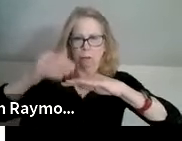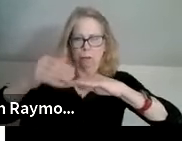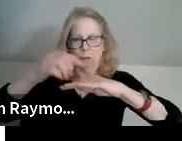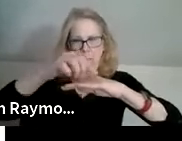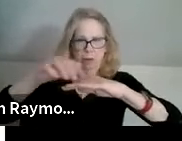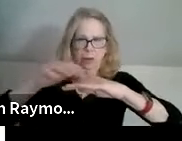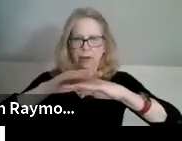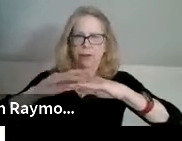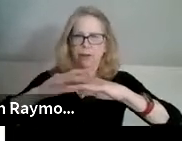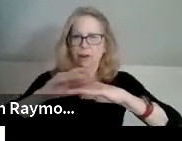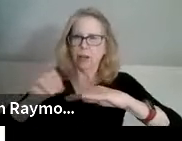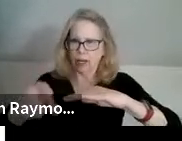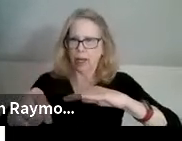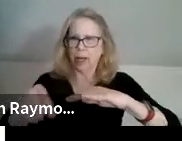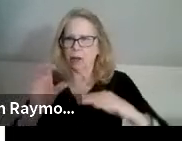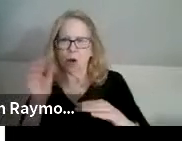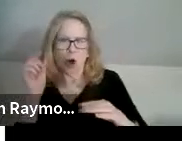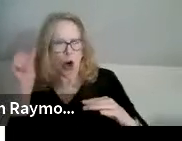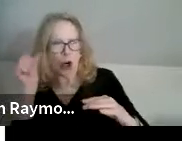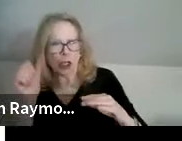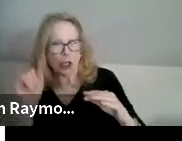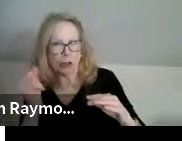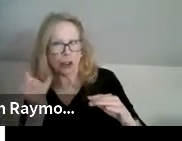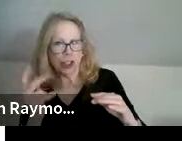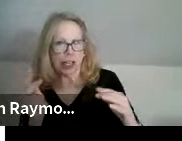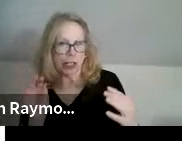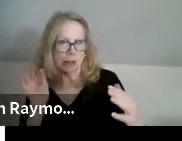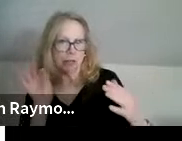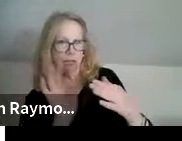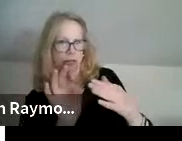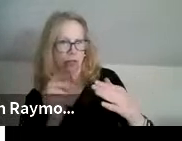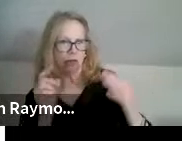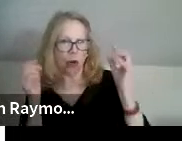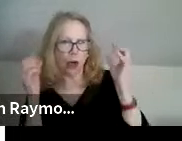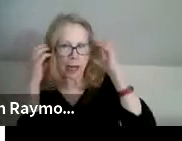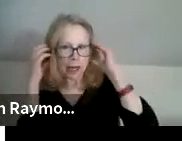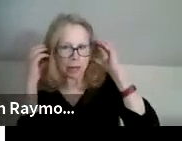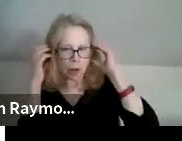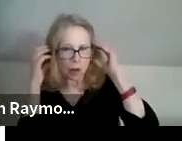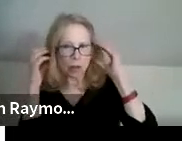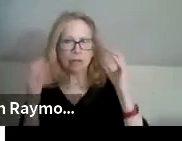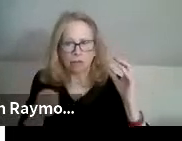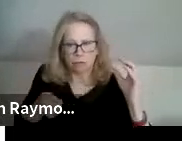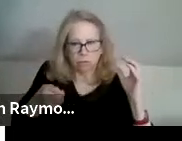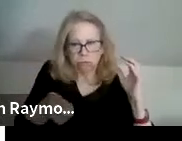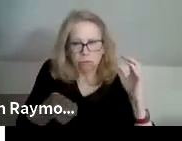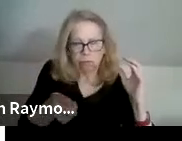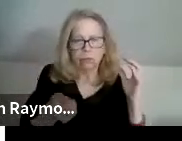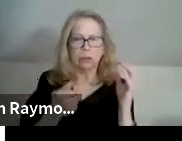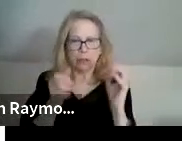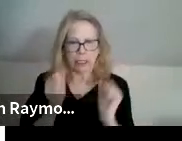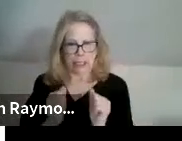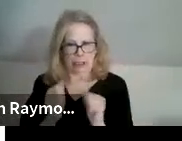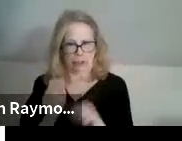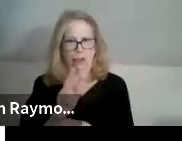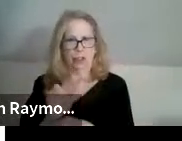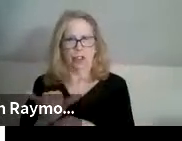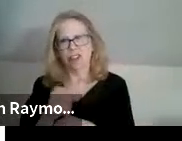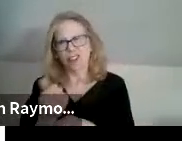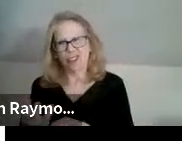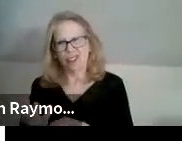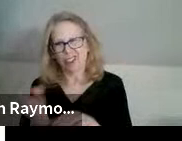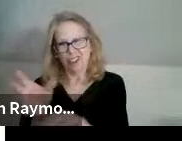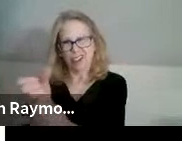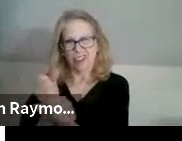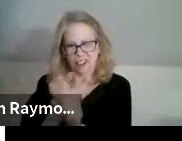right-hand side is an audio jack for a headphone. And one of the things they're now doing that kind of adopted this from